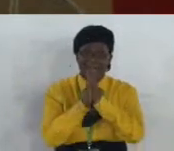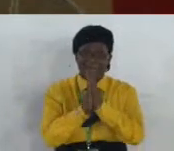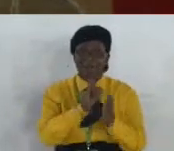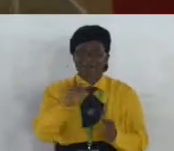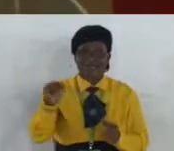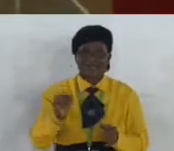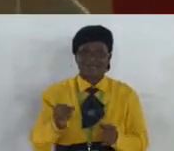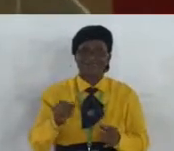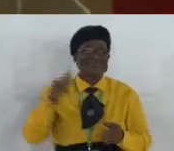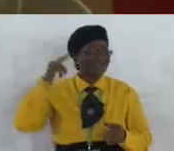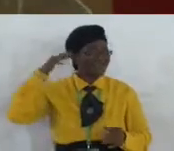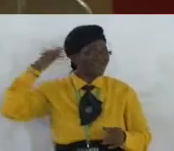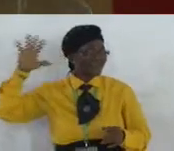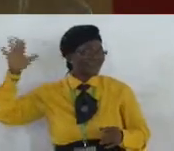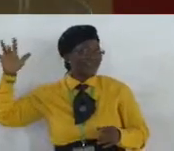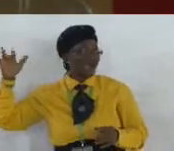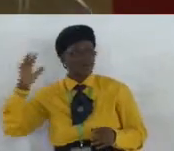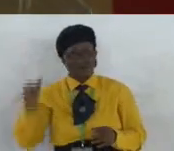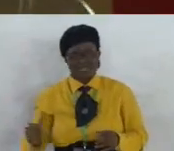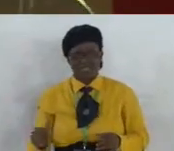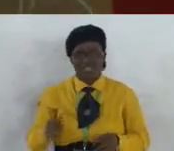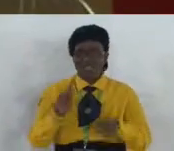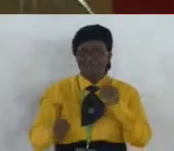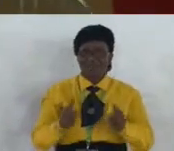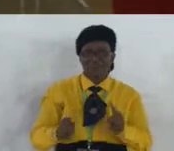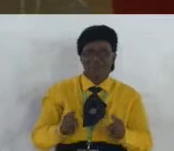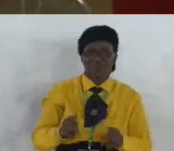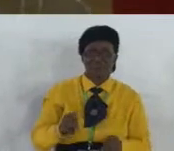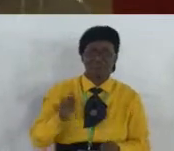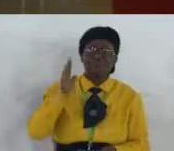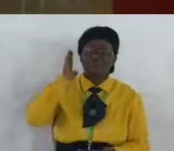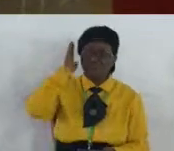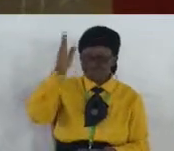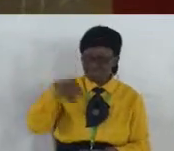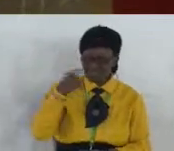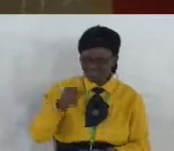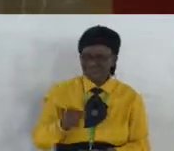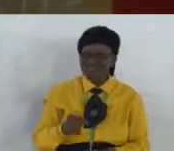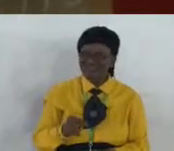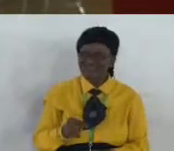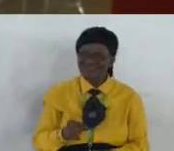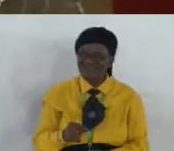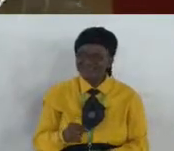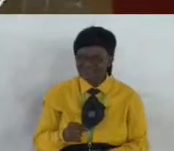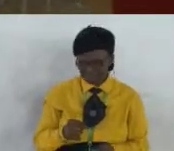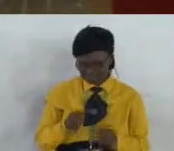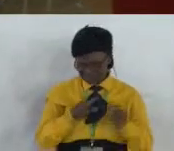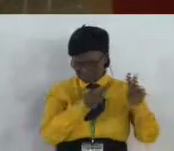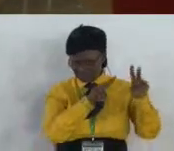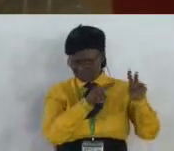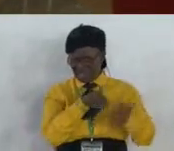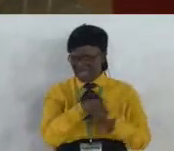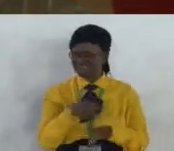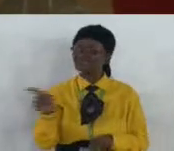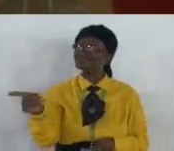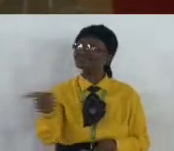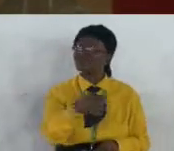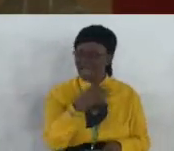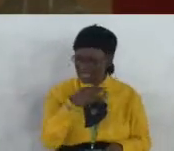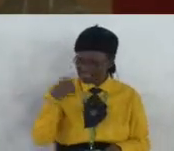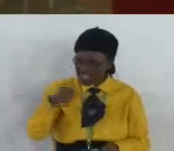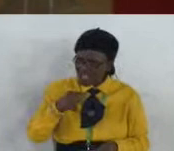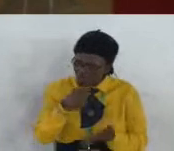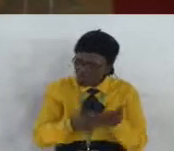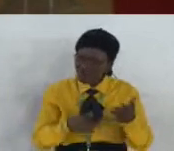people who should mind their own business begin to look at you and say, what's wrong with you?